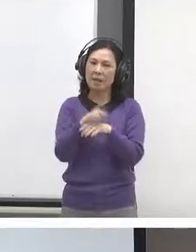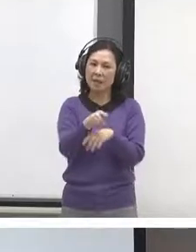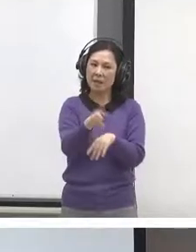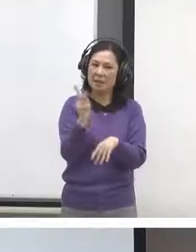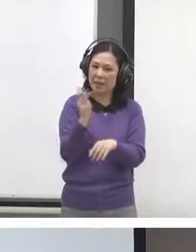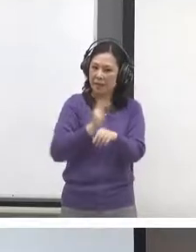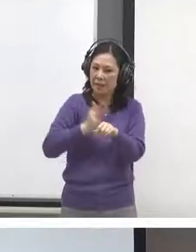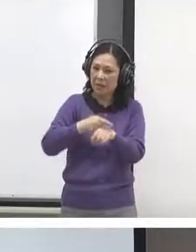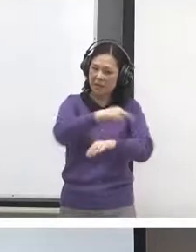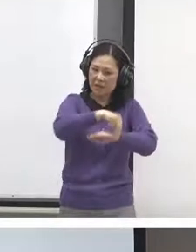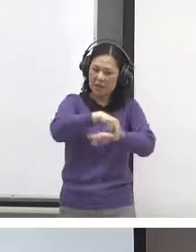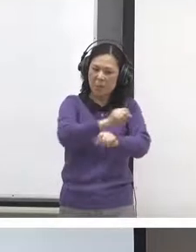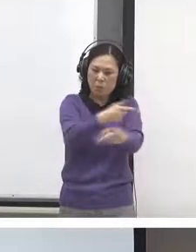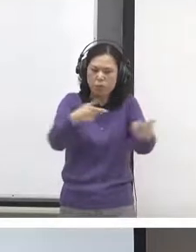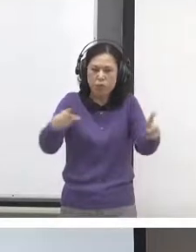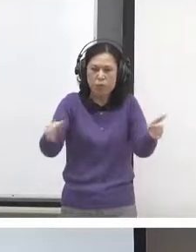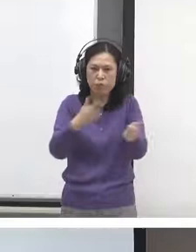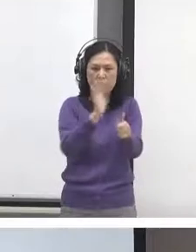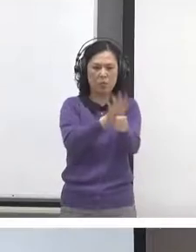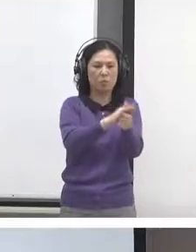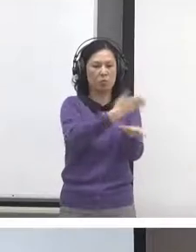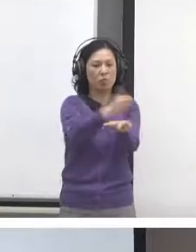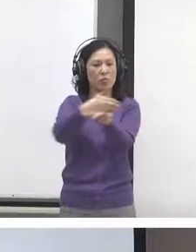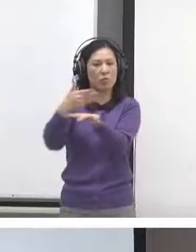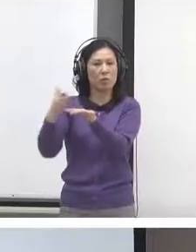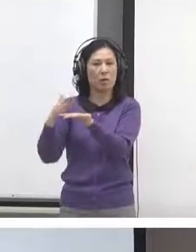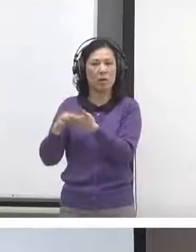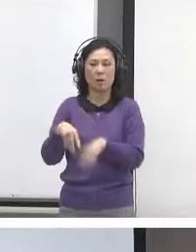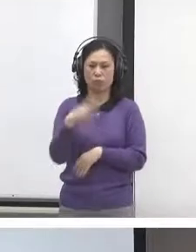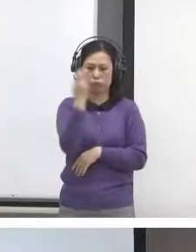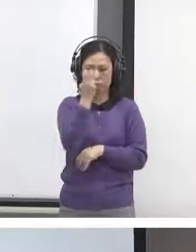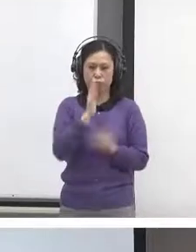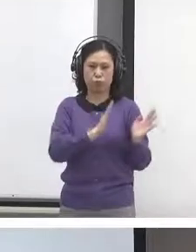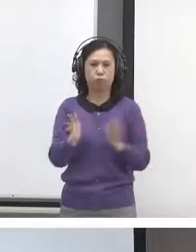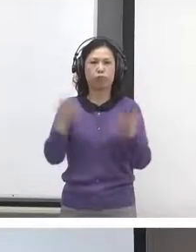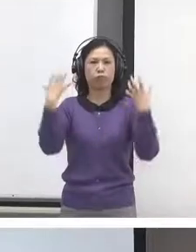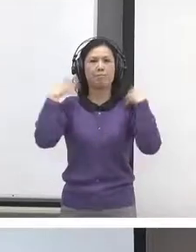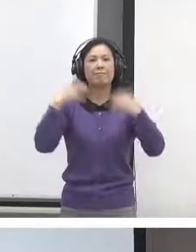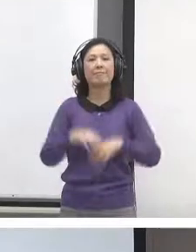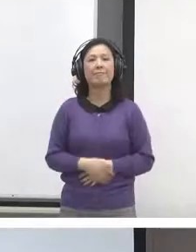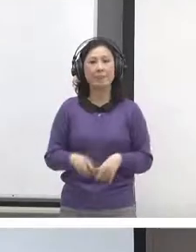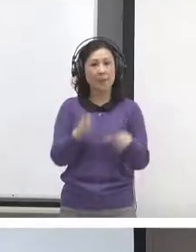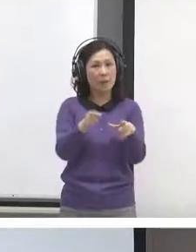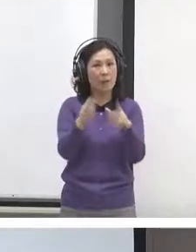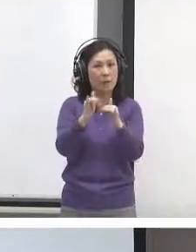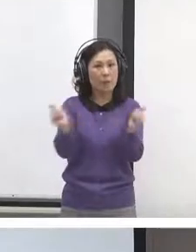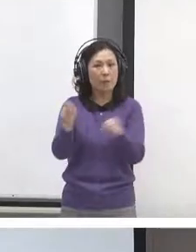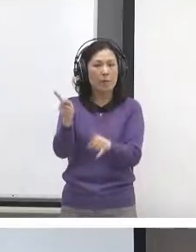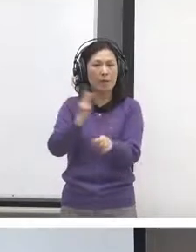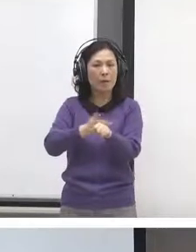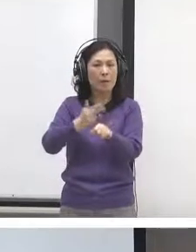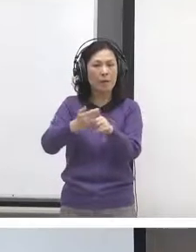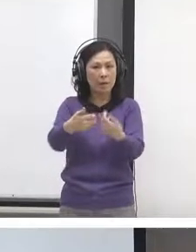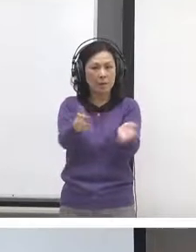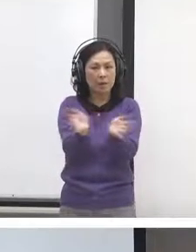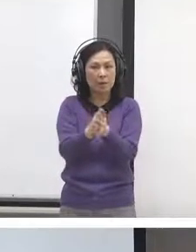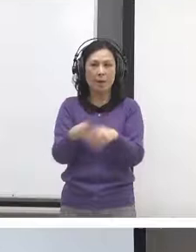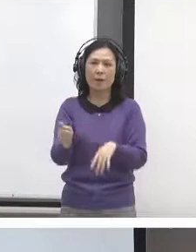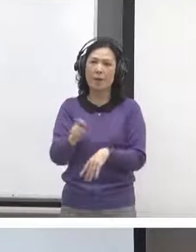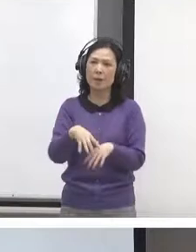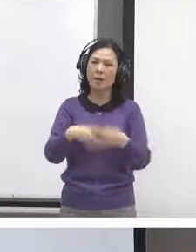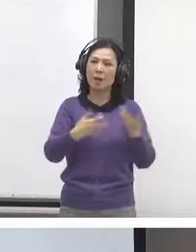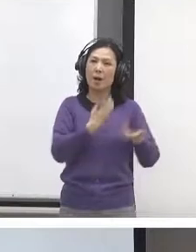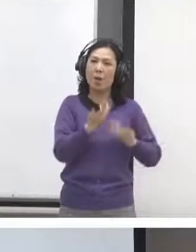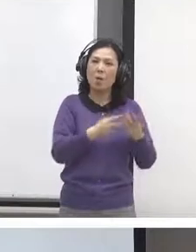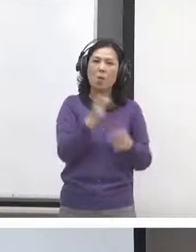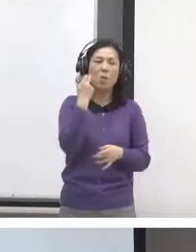Canada. Civic tech groups have been started in cities like Edmonton, Vancouver, Ottawa, Moncton, and just this year a new civic tech group started